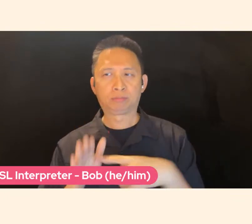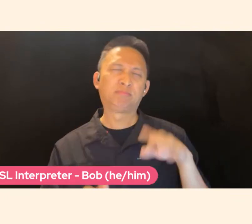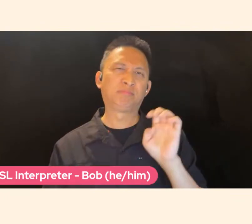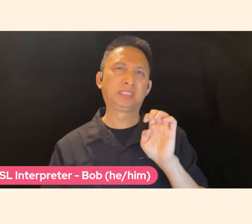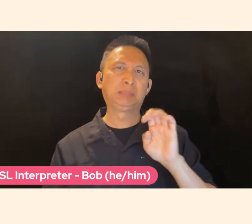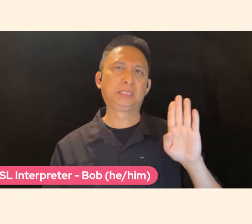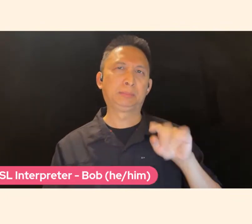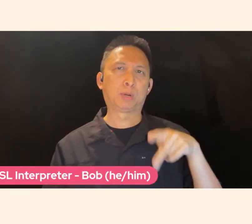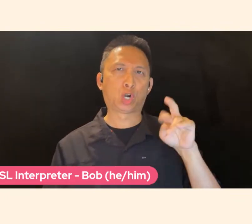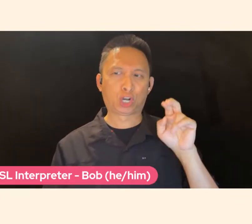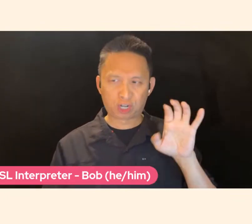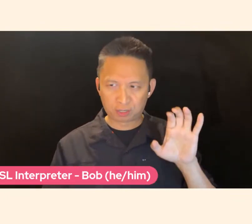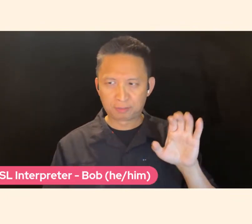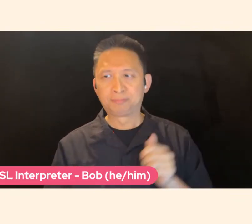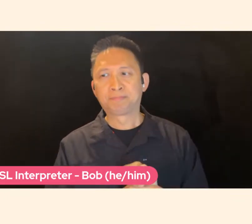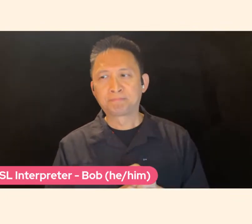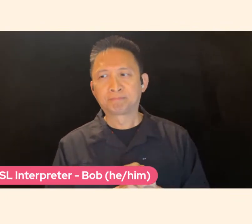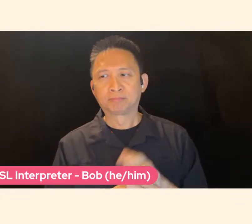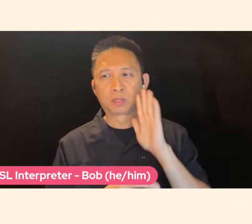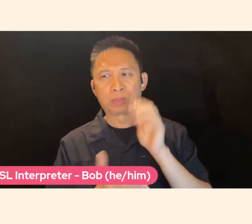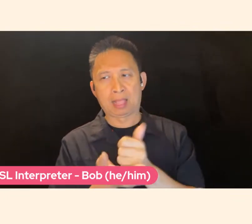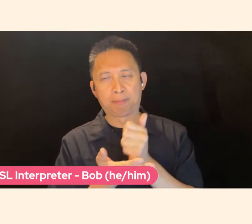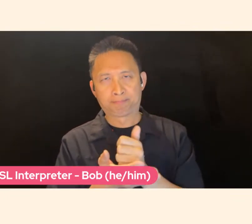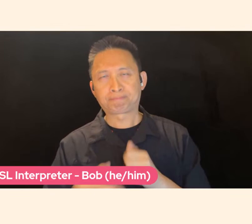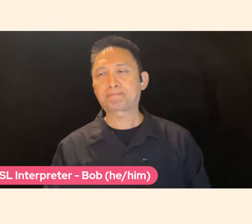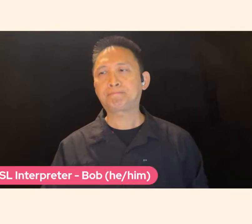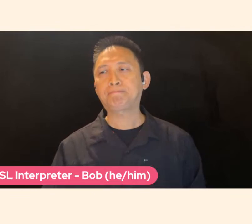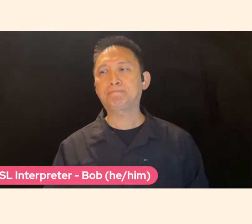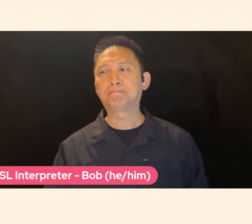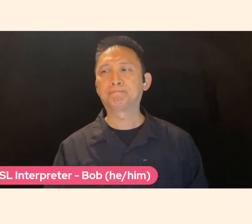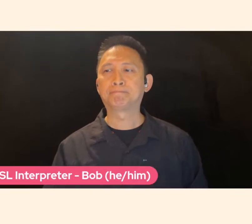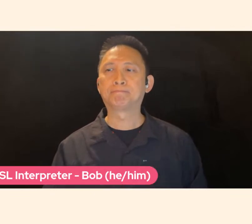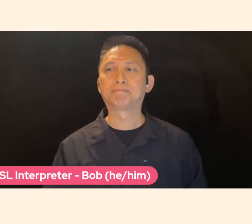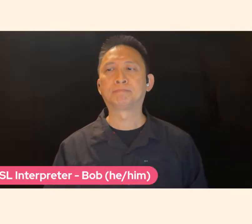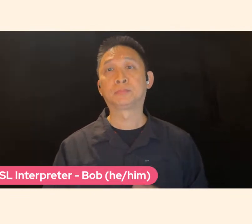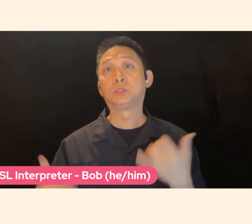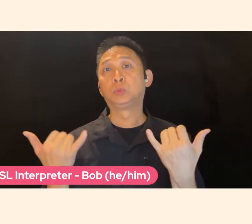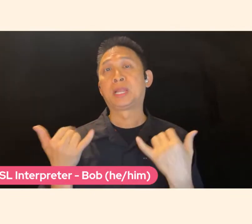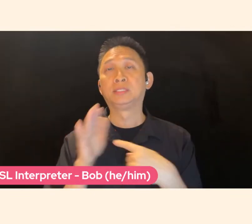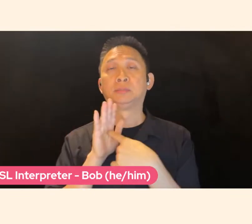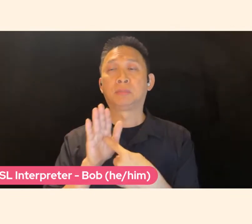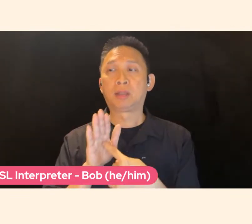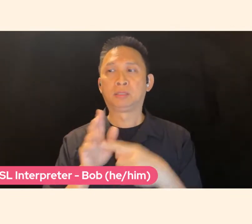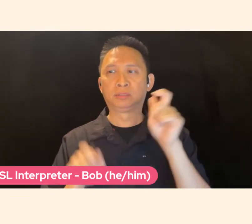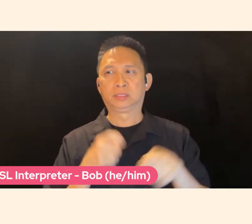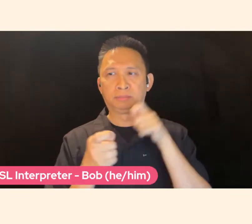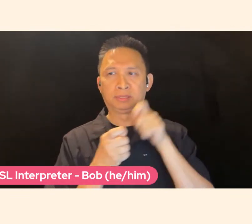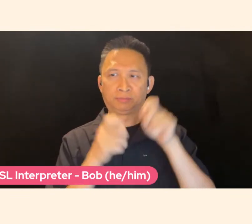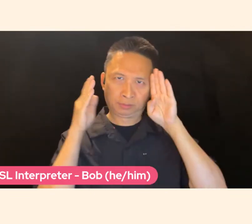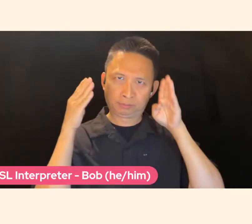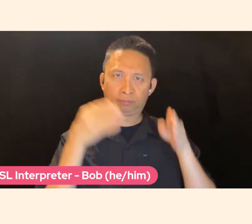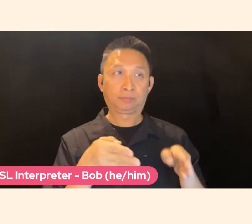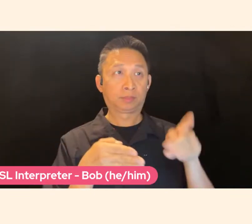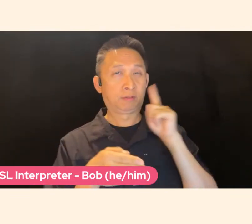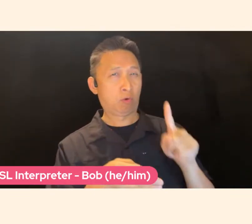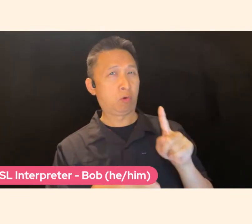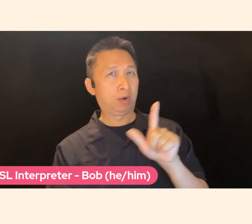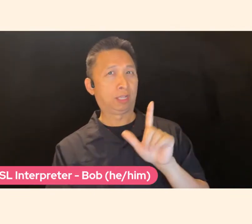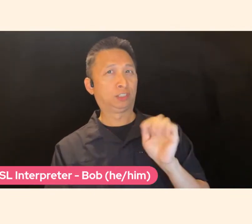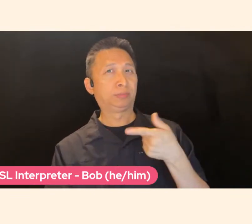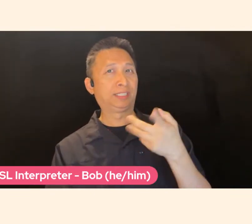we're discussing today may not be specifically tailored to directly support LGBTQ plus elders, its potential